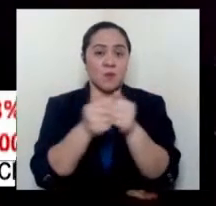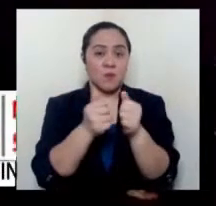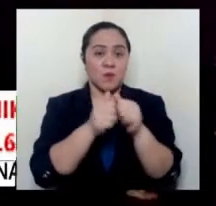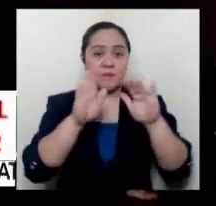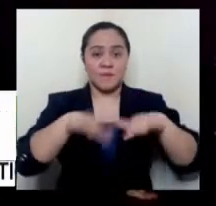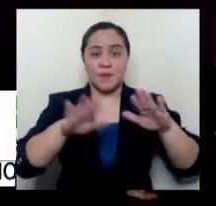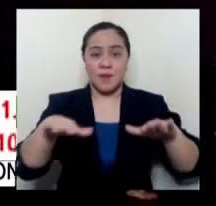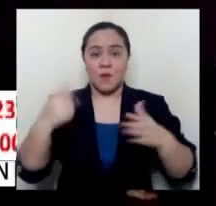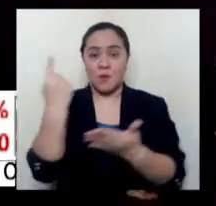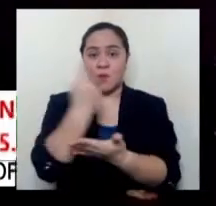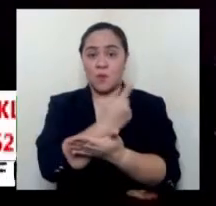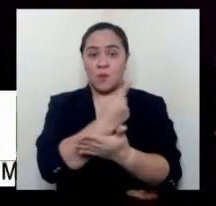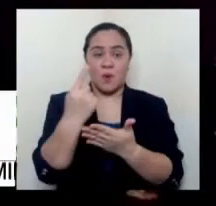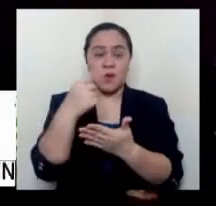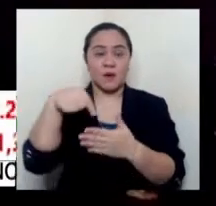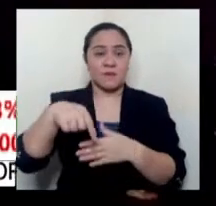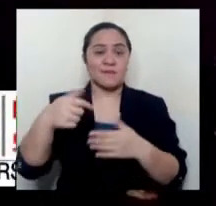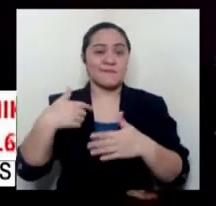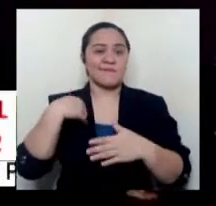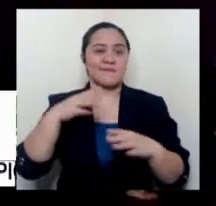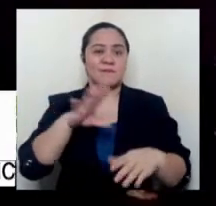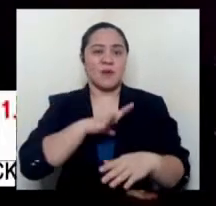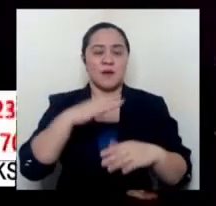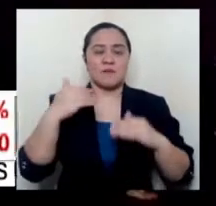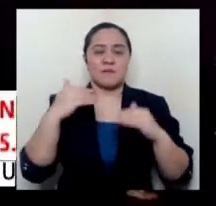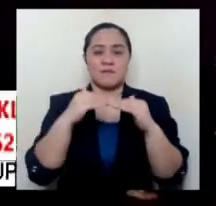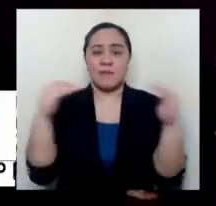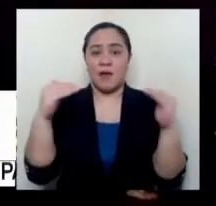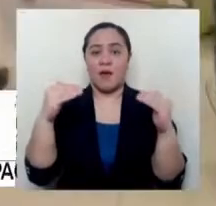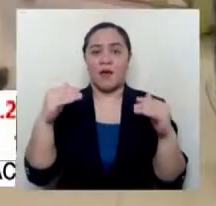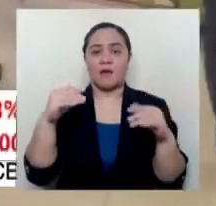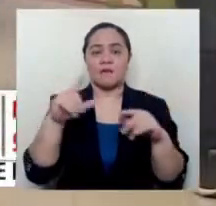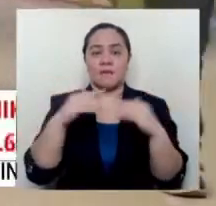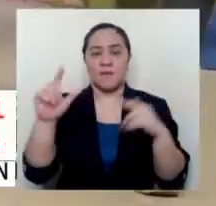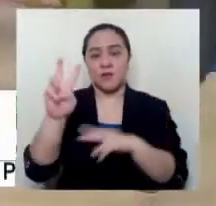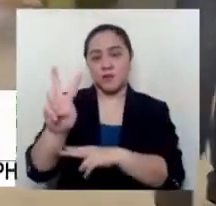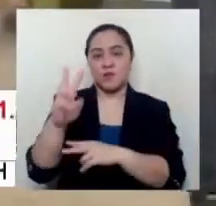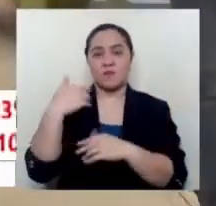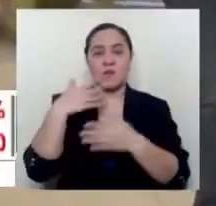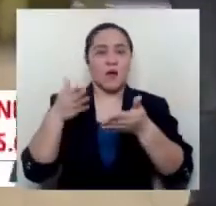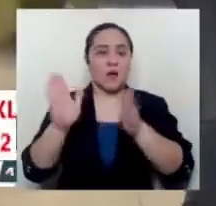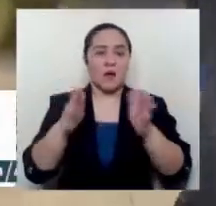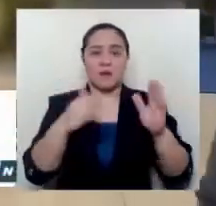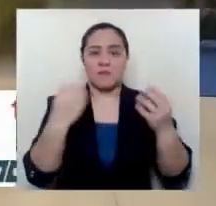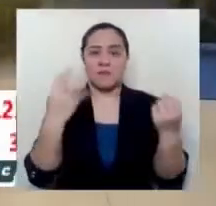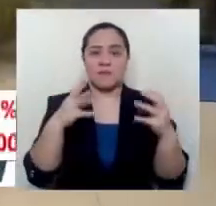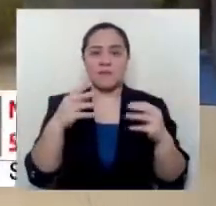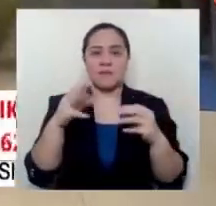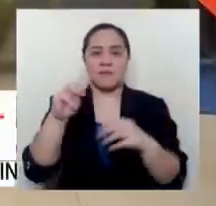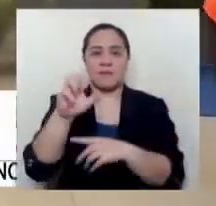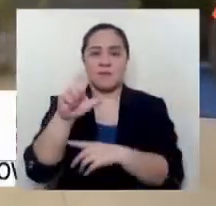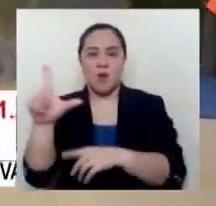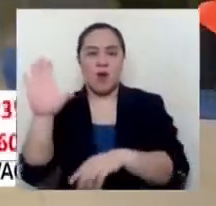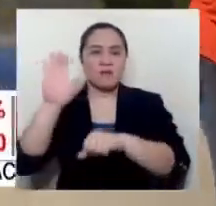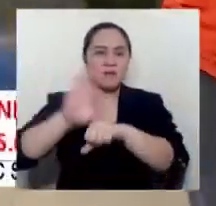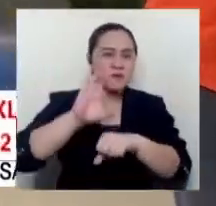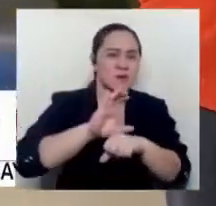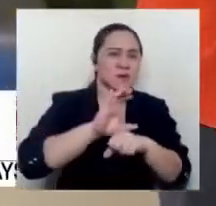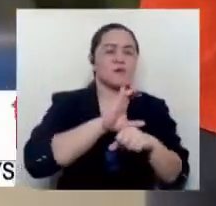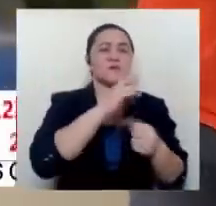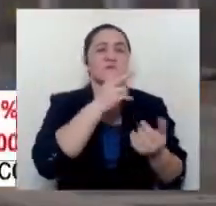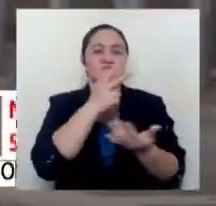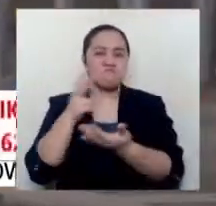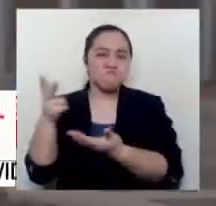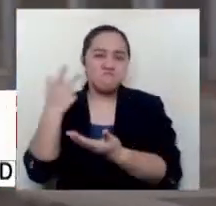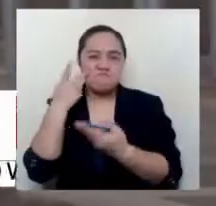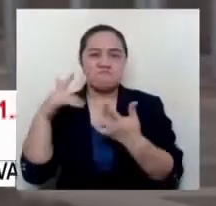first weekend of the alert level 2 in Metro Manila. Children were finally allowed to visit malls, parks, churches, and other public areas for